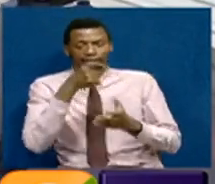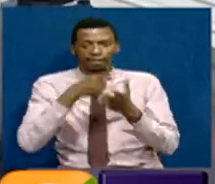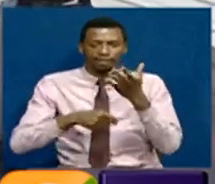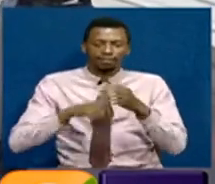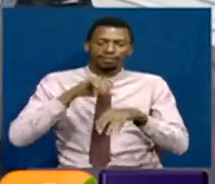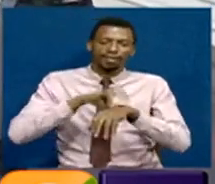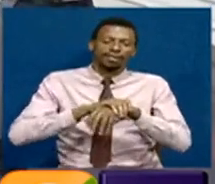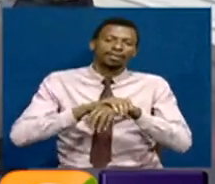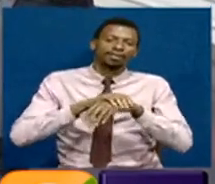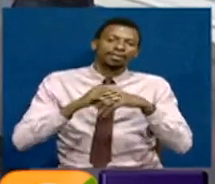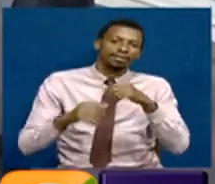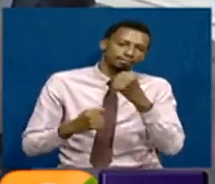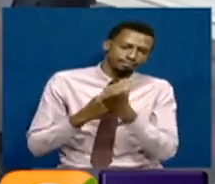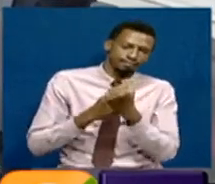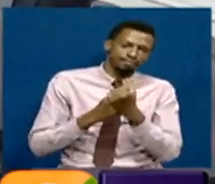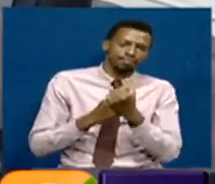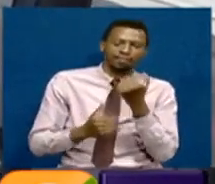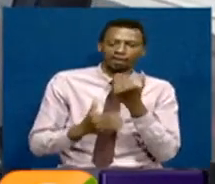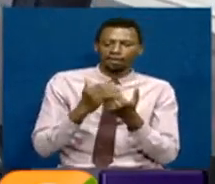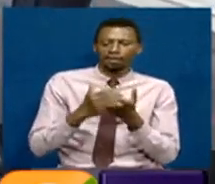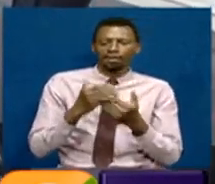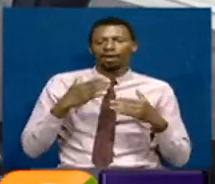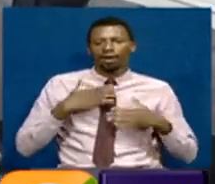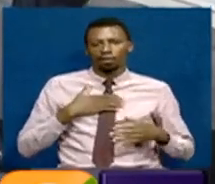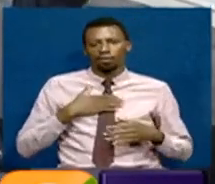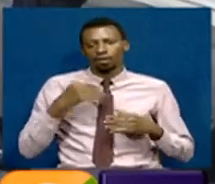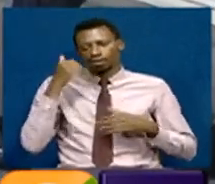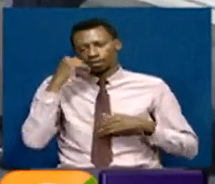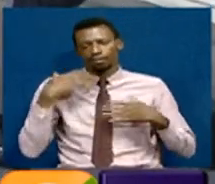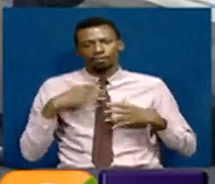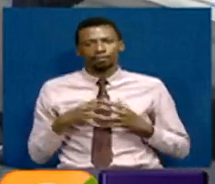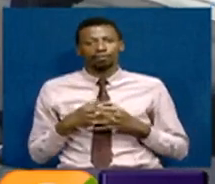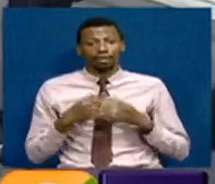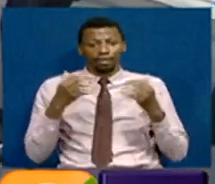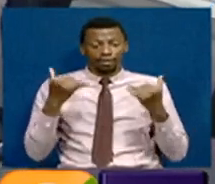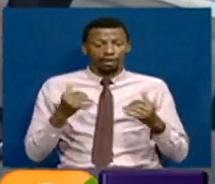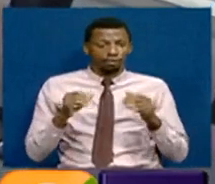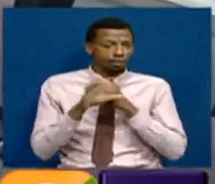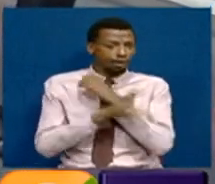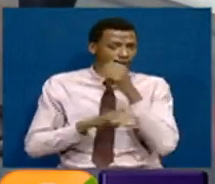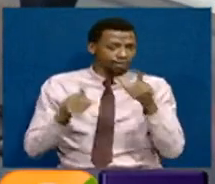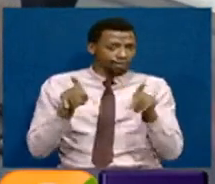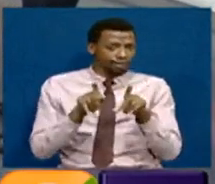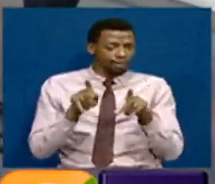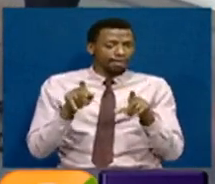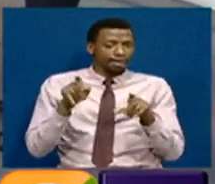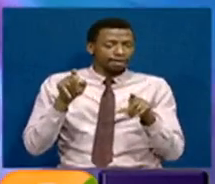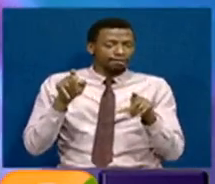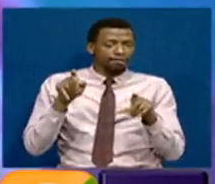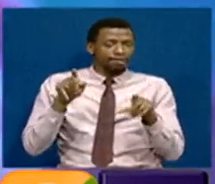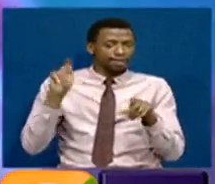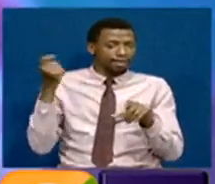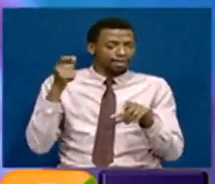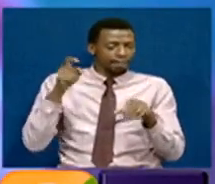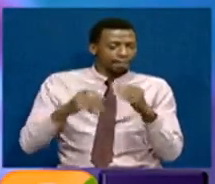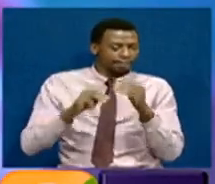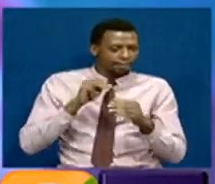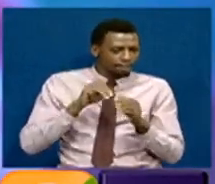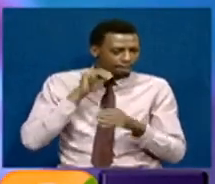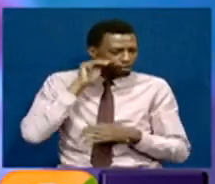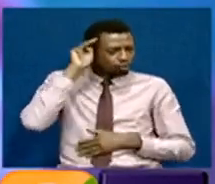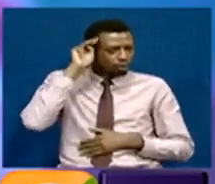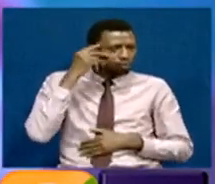aid to take care of our patients. So we should now be maturing as a country and think, how do we take care of ourselves as a